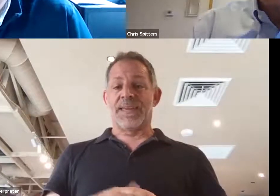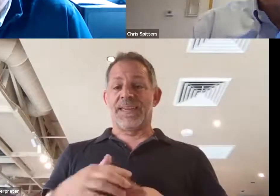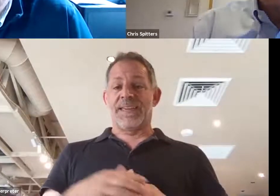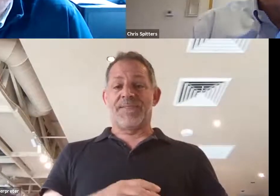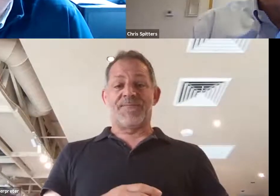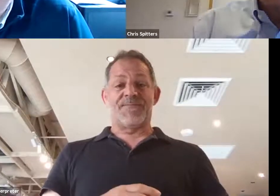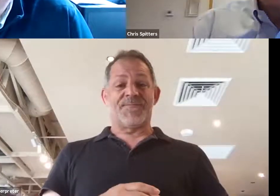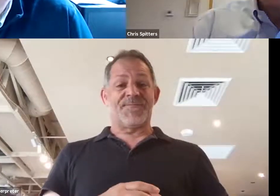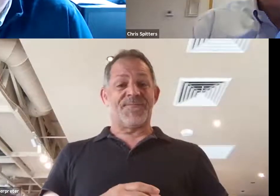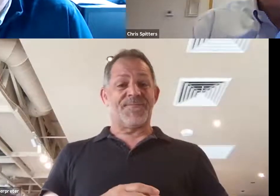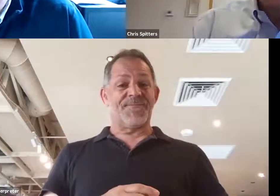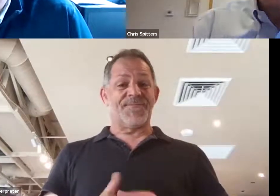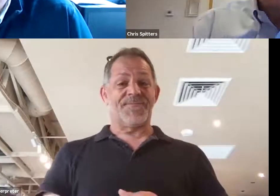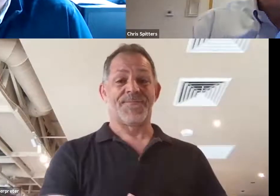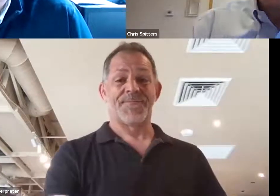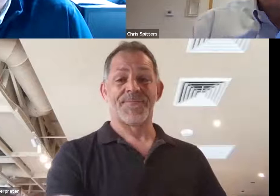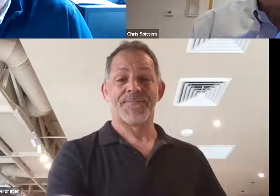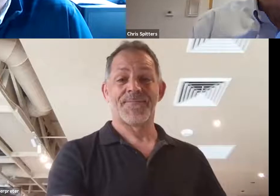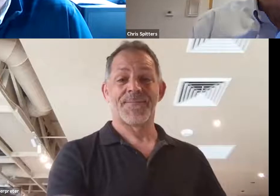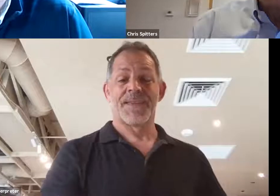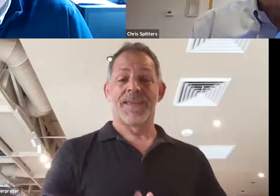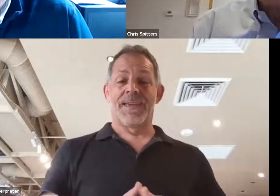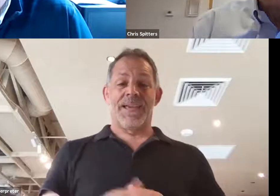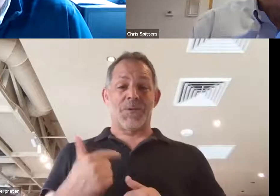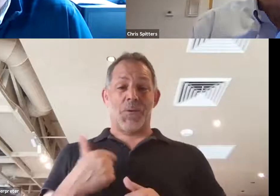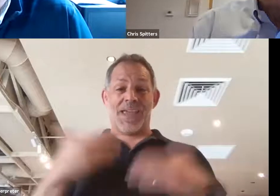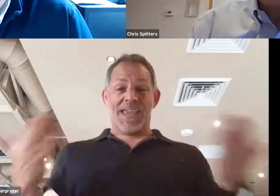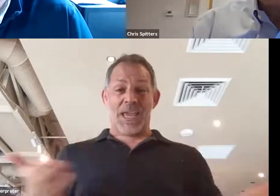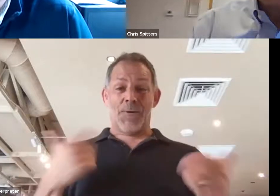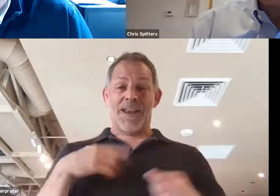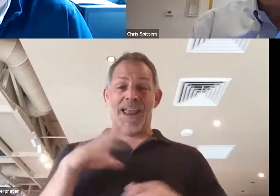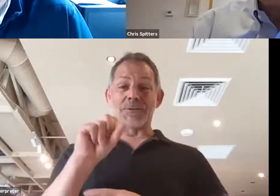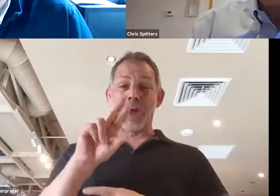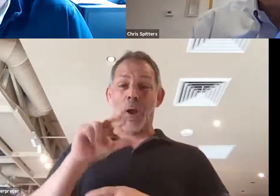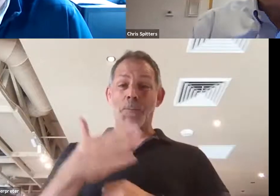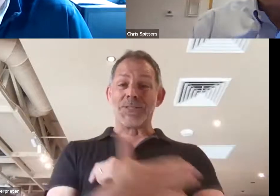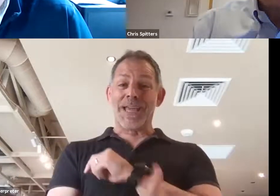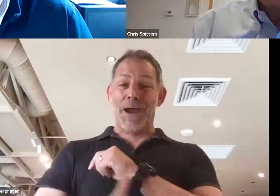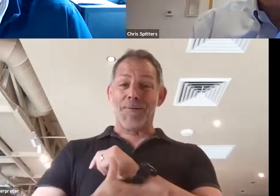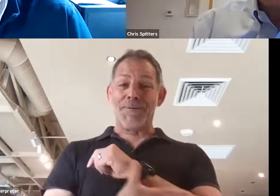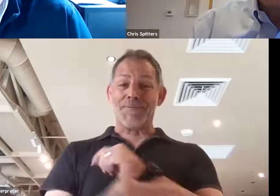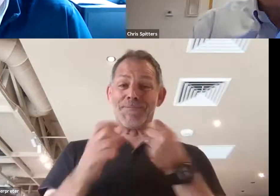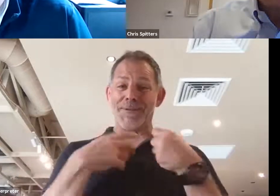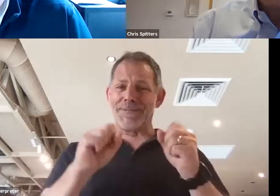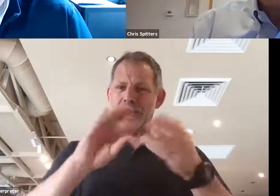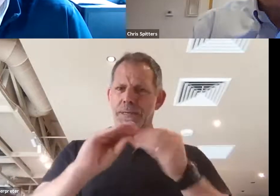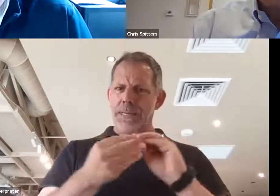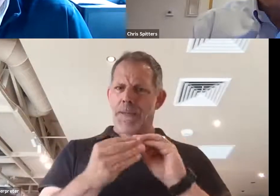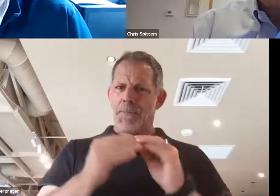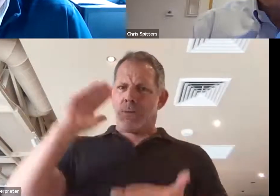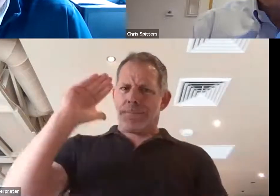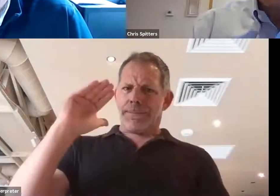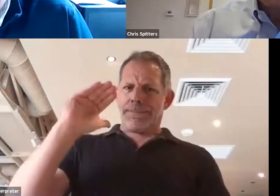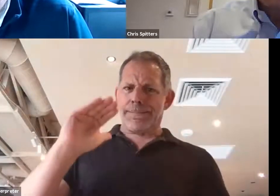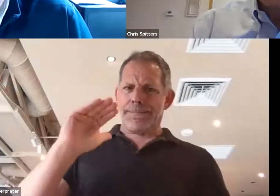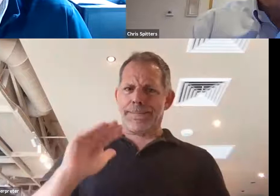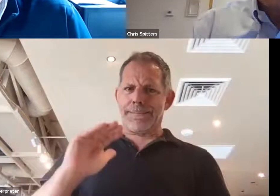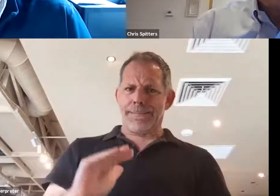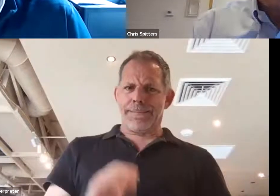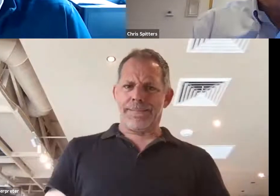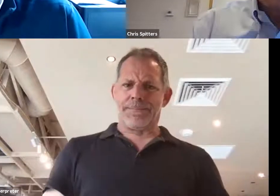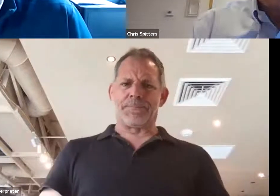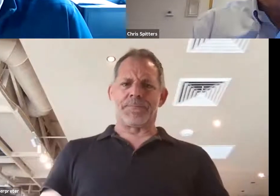down twice now, and really wish there was an easier way through this, but really our